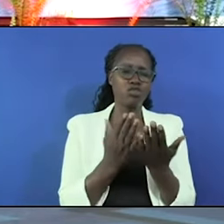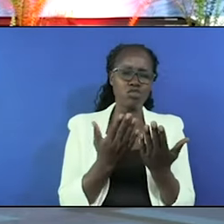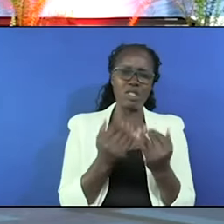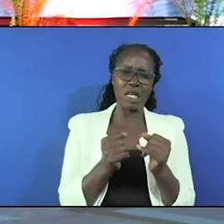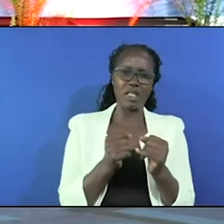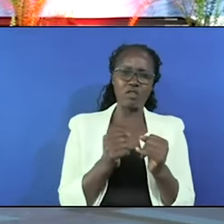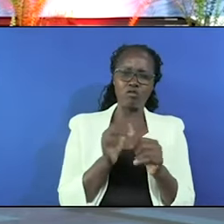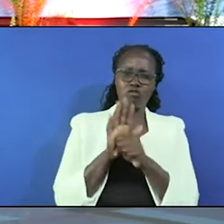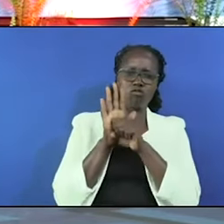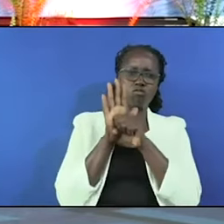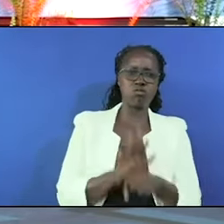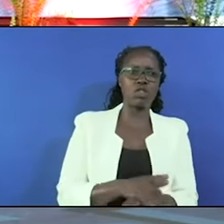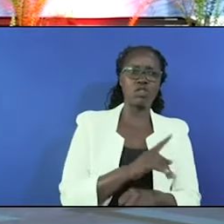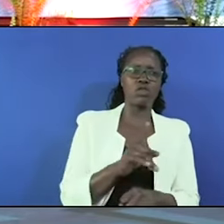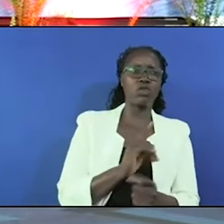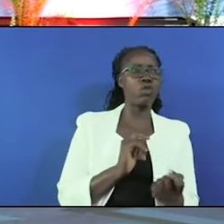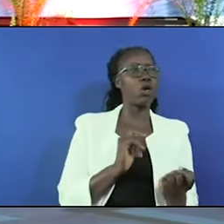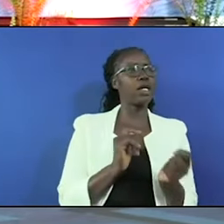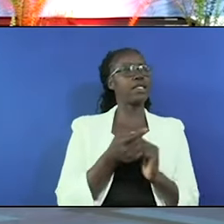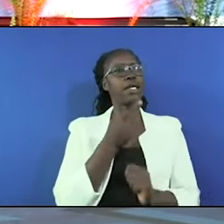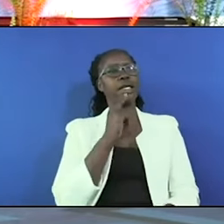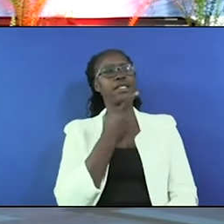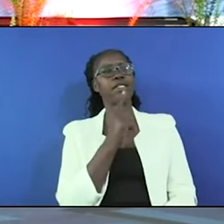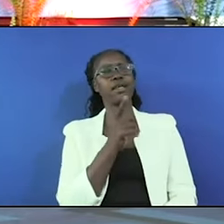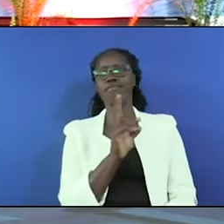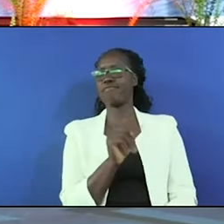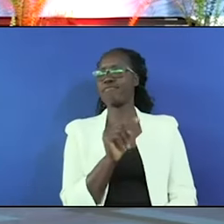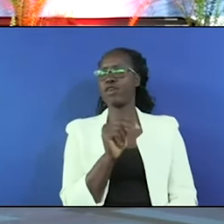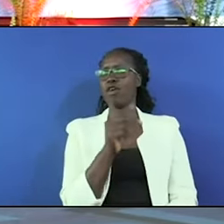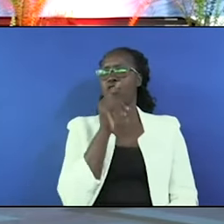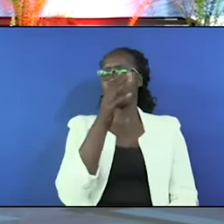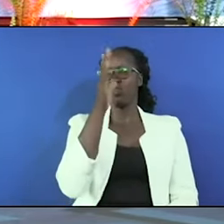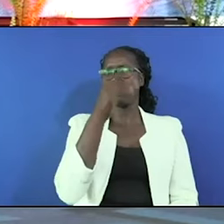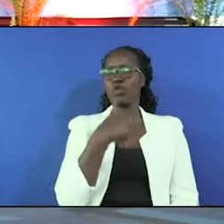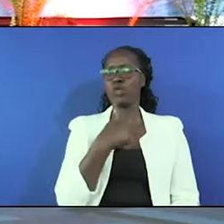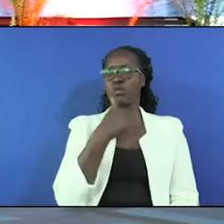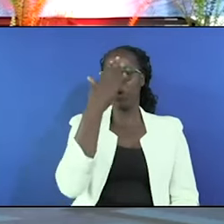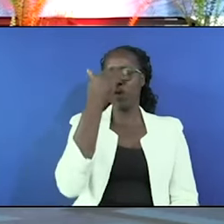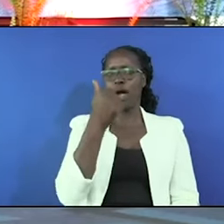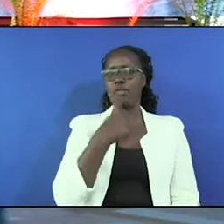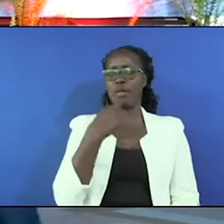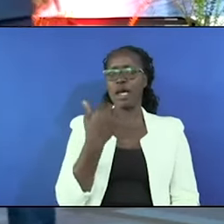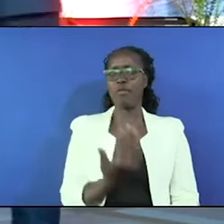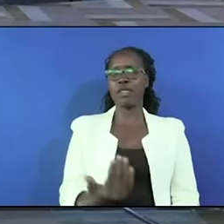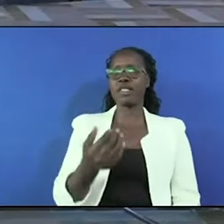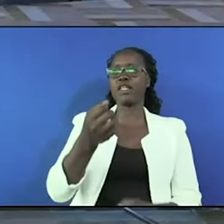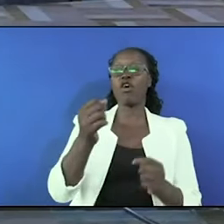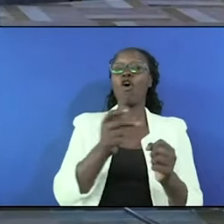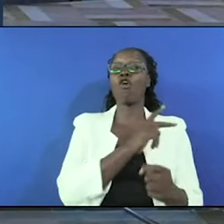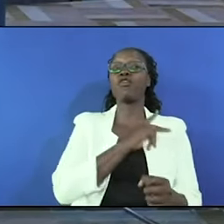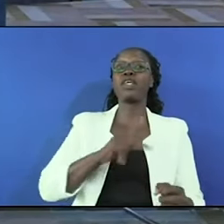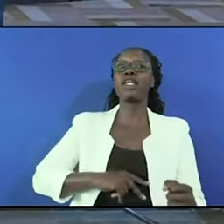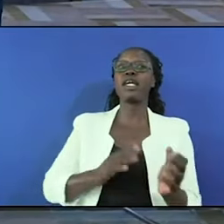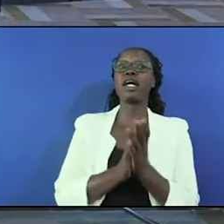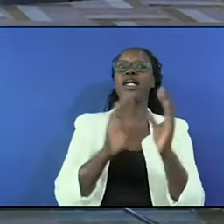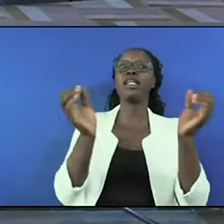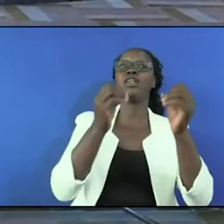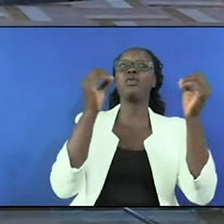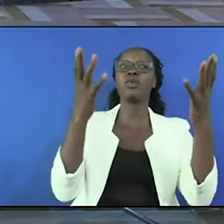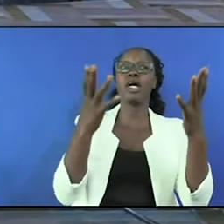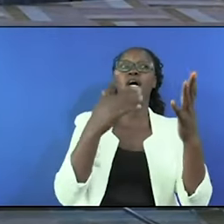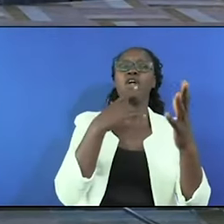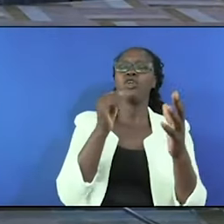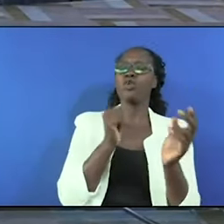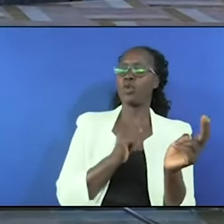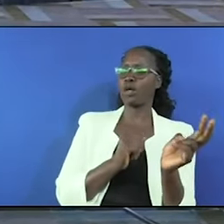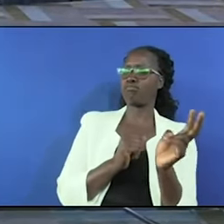bully you, you can tell them, you don't joke with me because I am a child of the King. Hallelujah. You